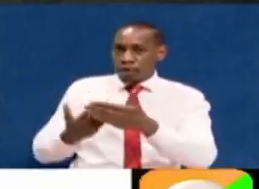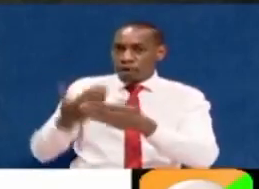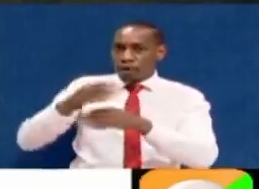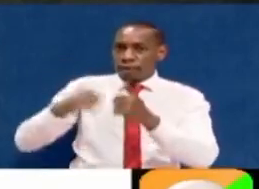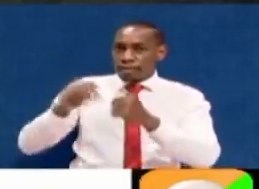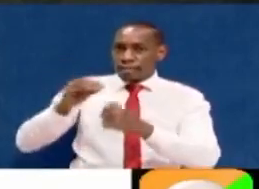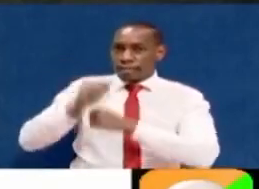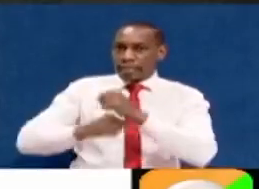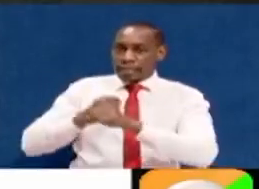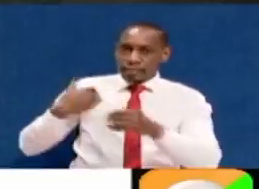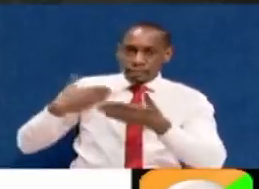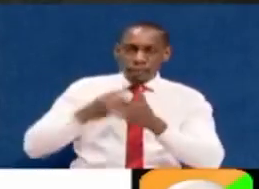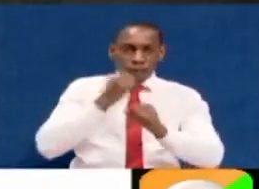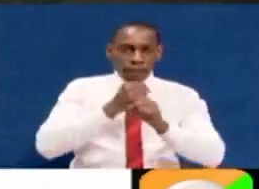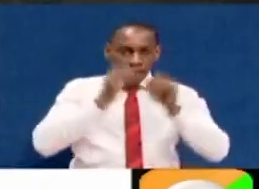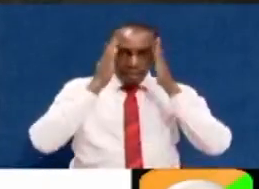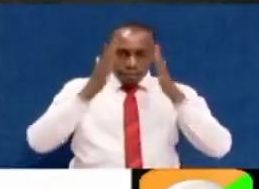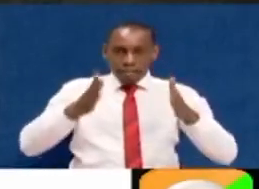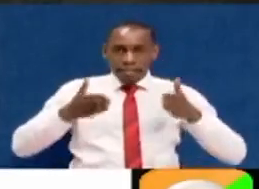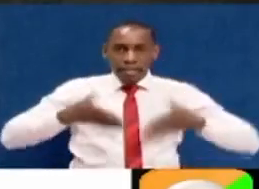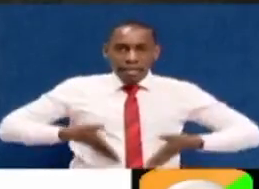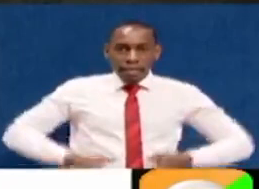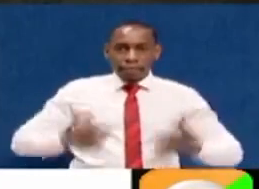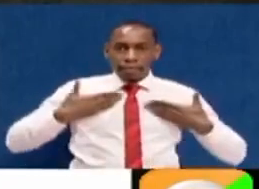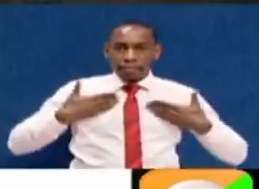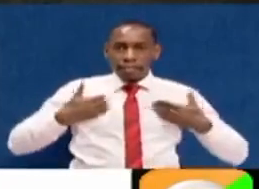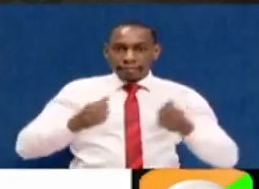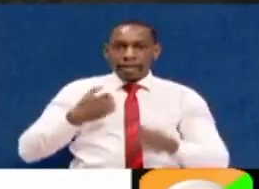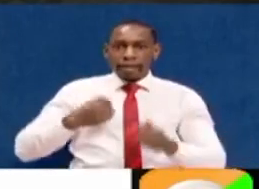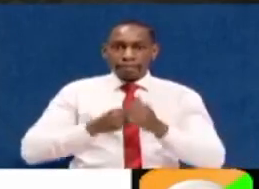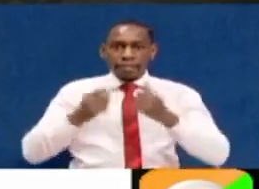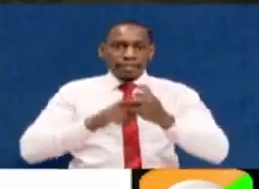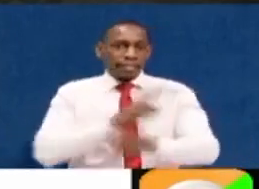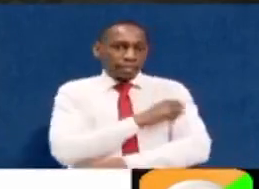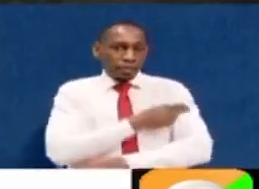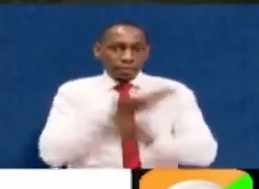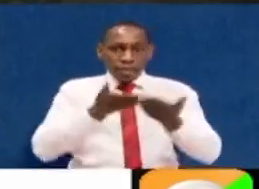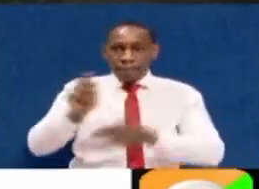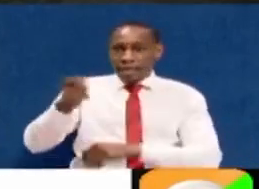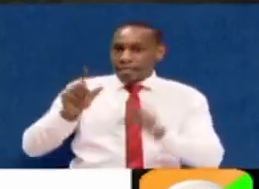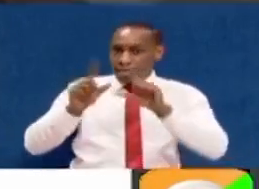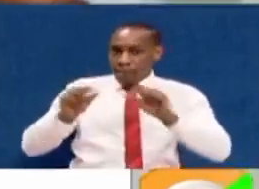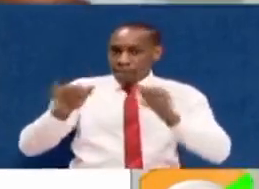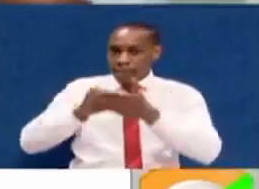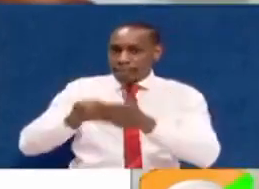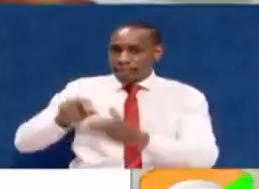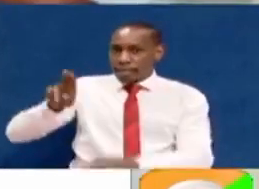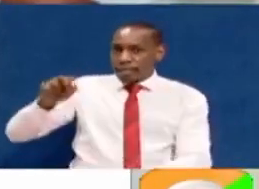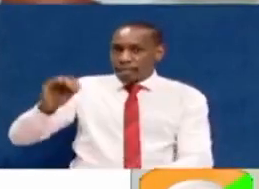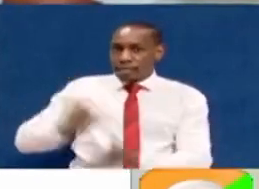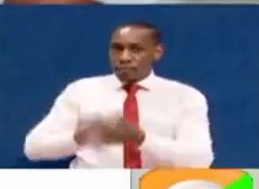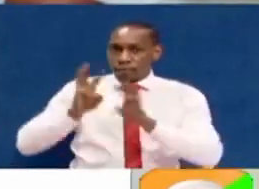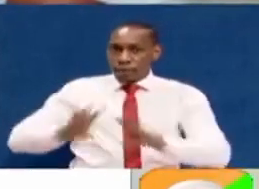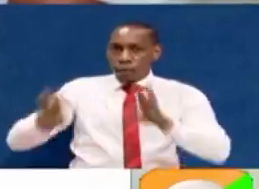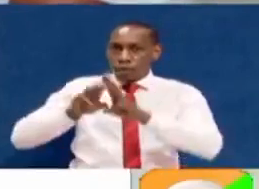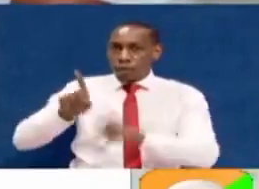years and has been working in the field of reproductive health, running 16 clinics across the country. Sources say the organization is worth an